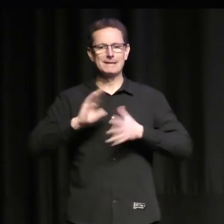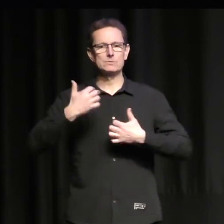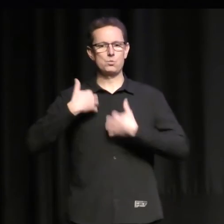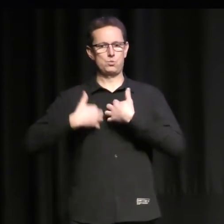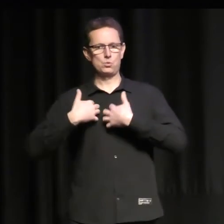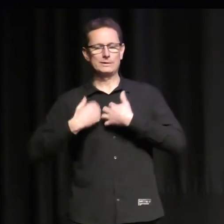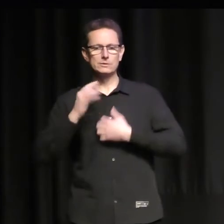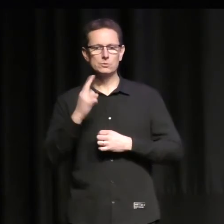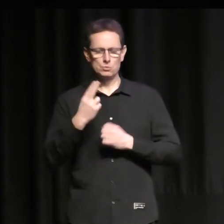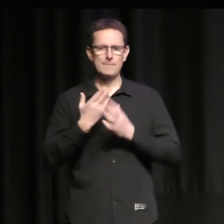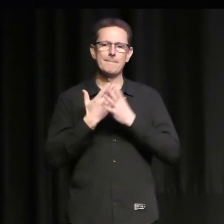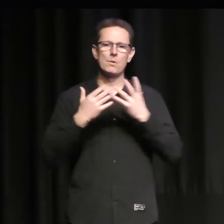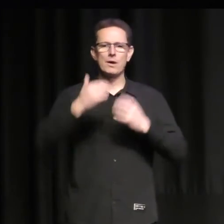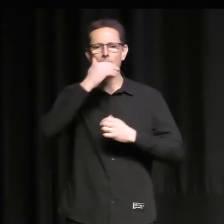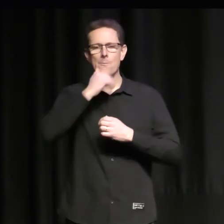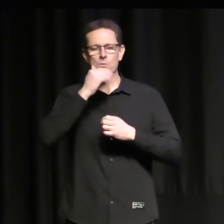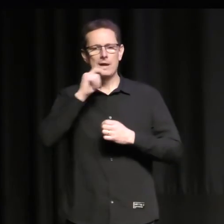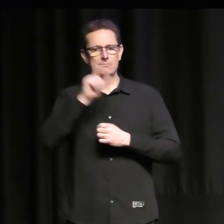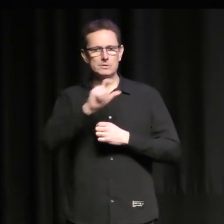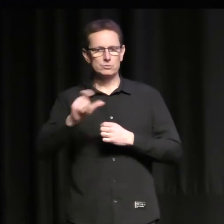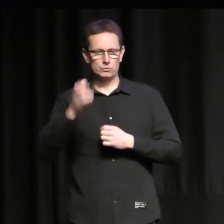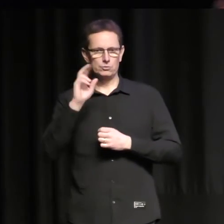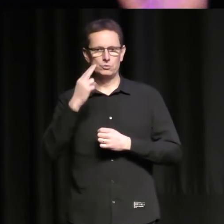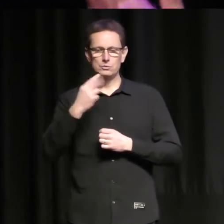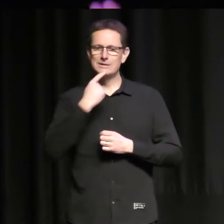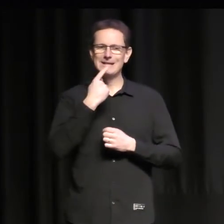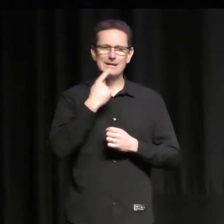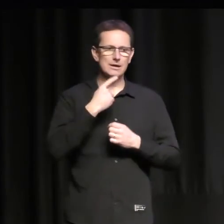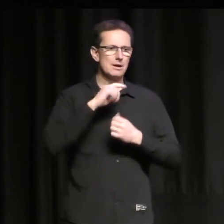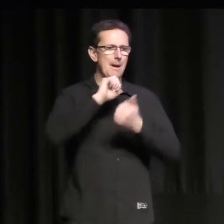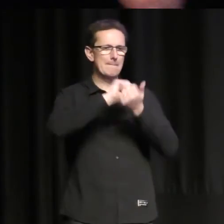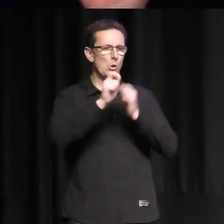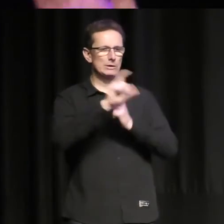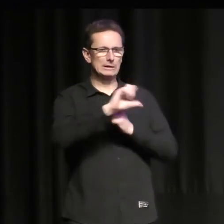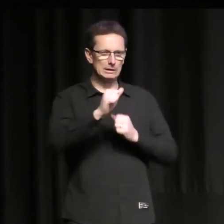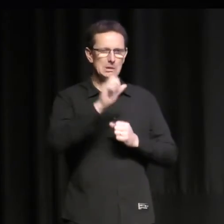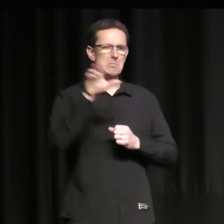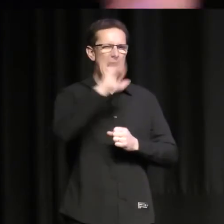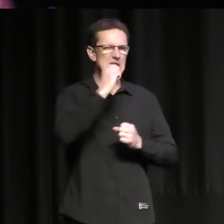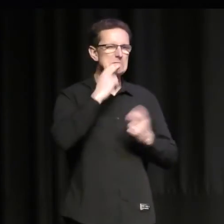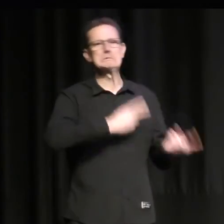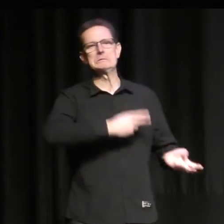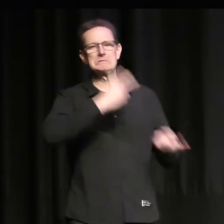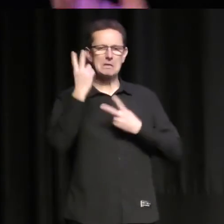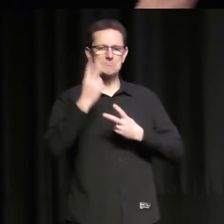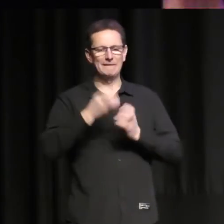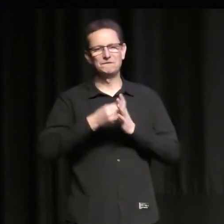lot of young people in particular are basically saying politics, they're all the same, they're all useless,